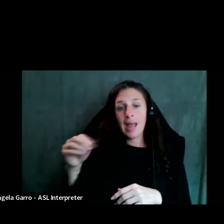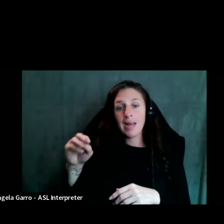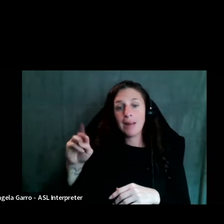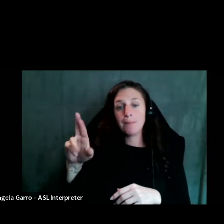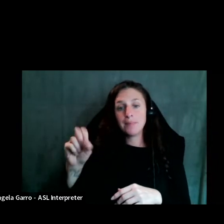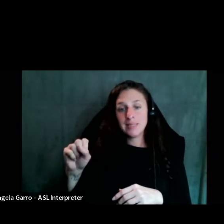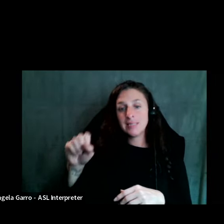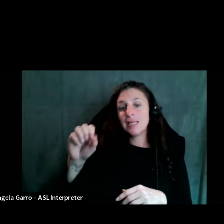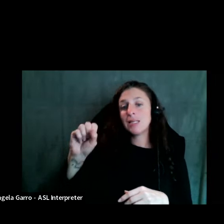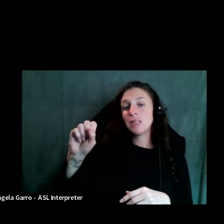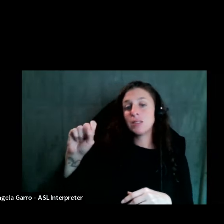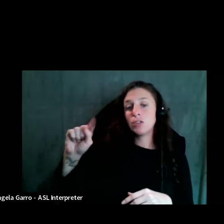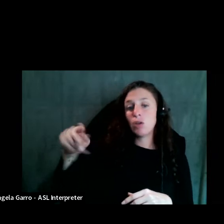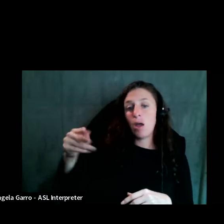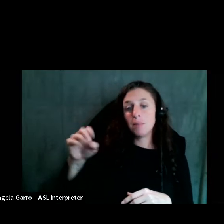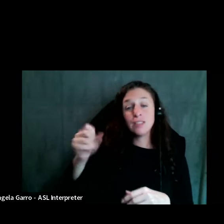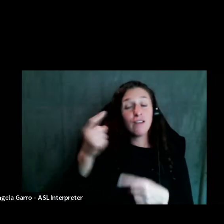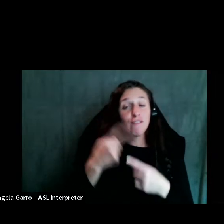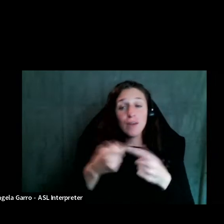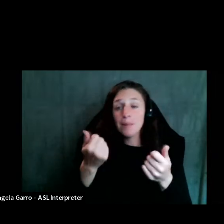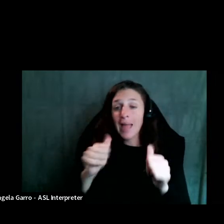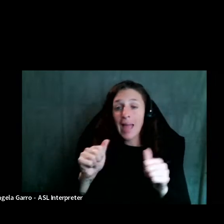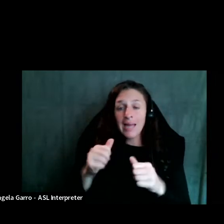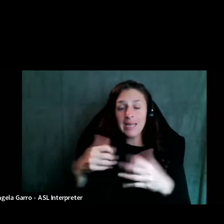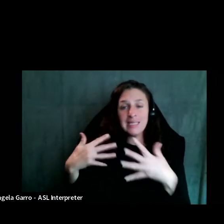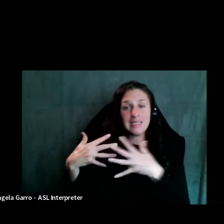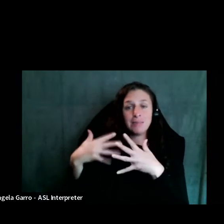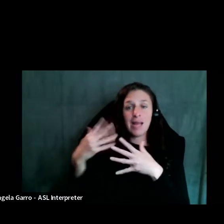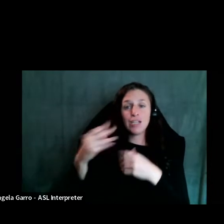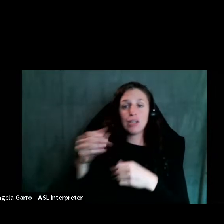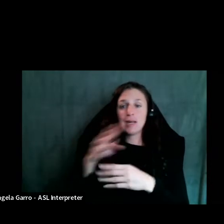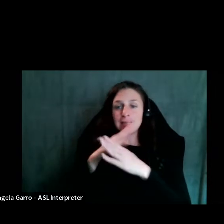silencing. Thank you. Thank you.